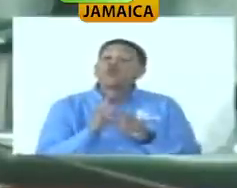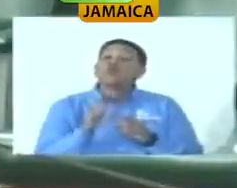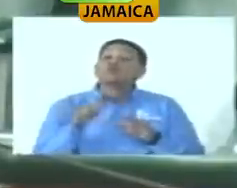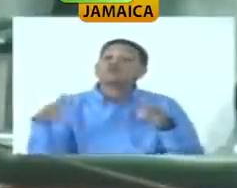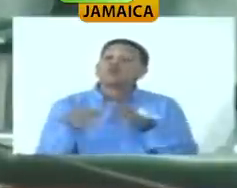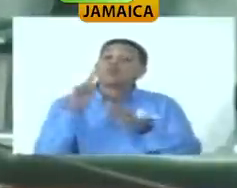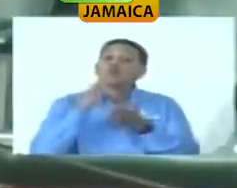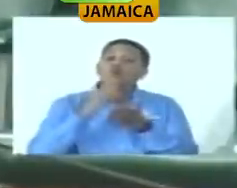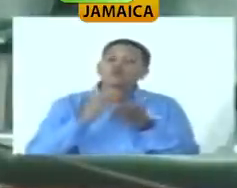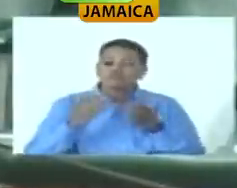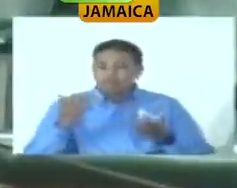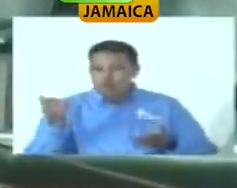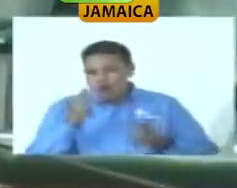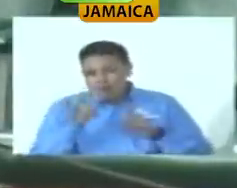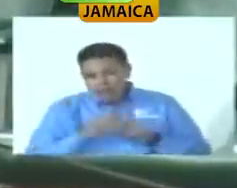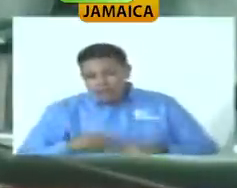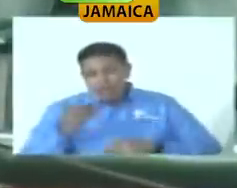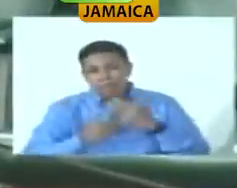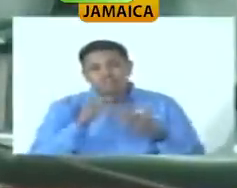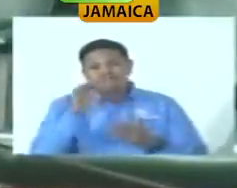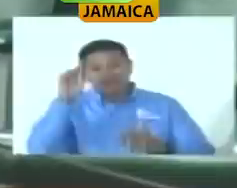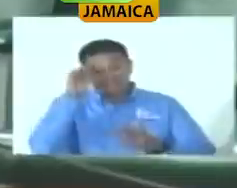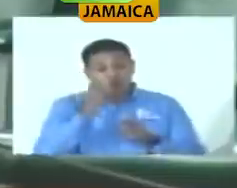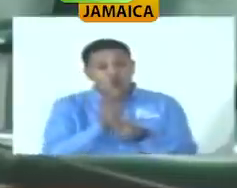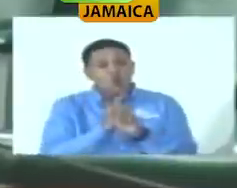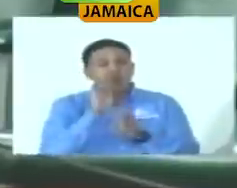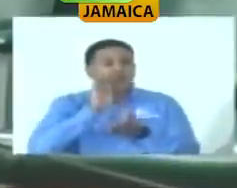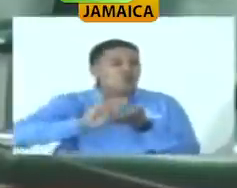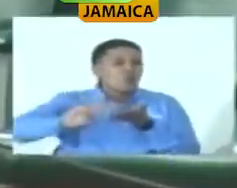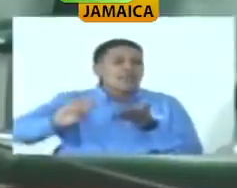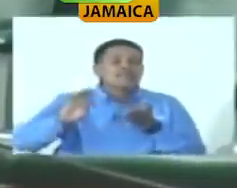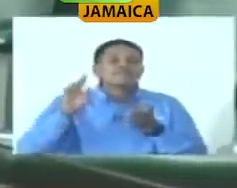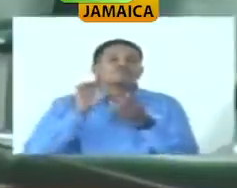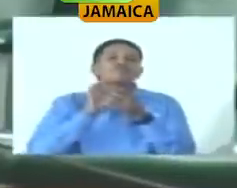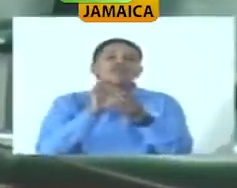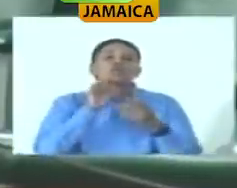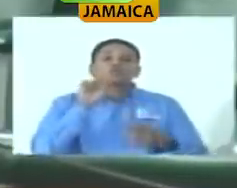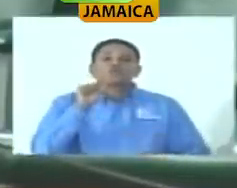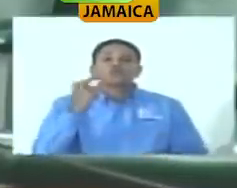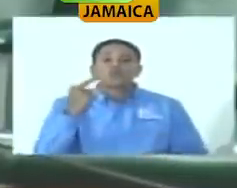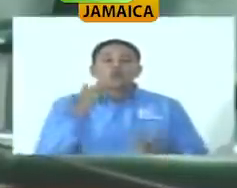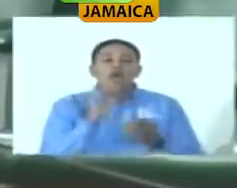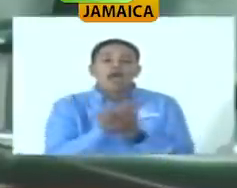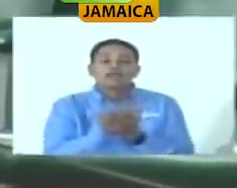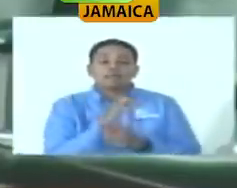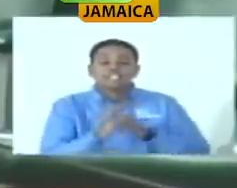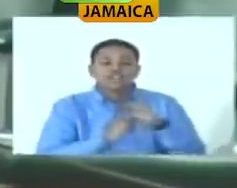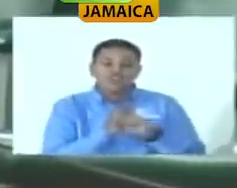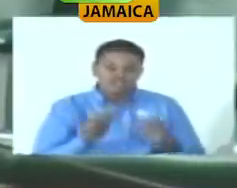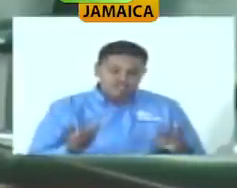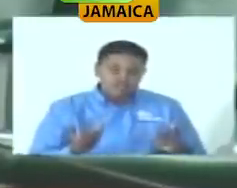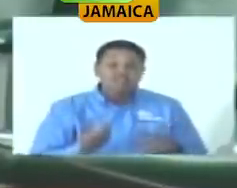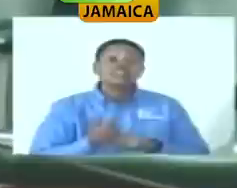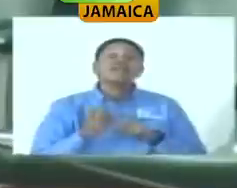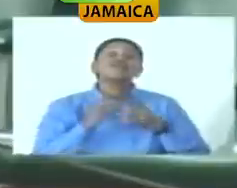all application and processing fees for loans related to the 2021 academic year. And